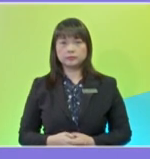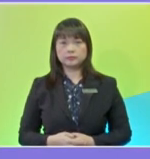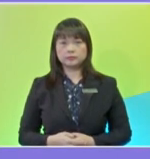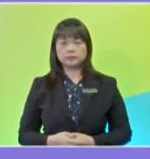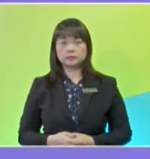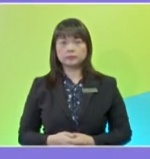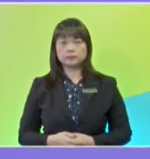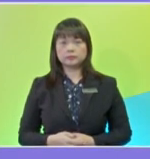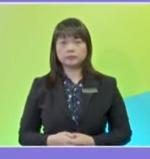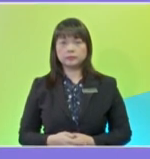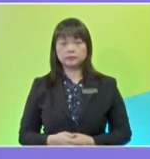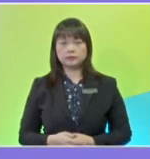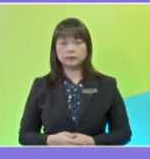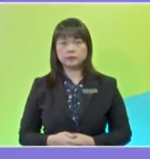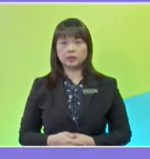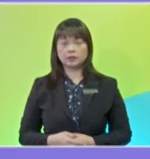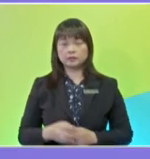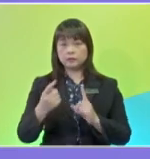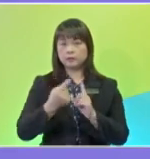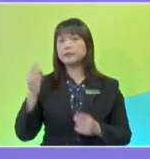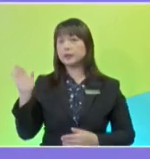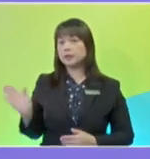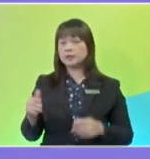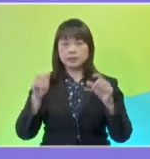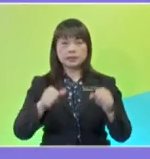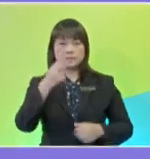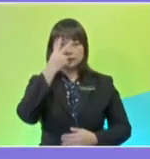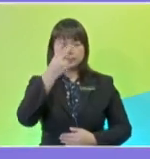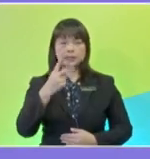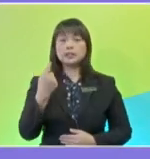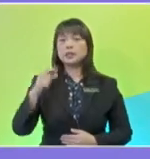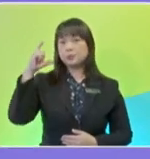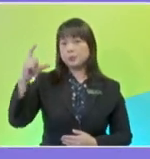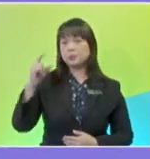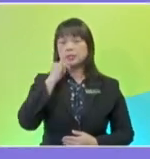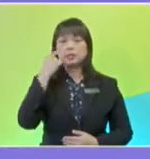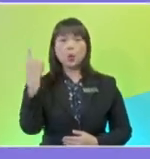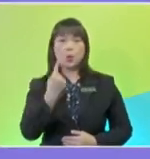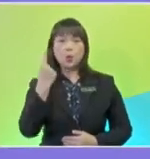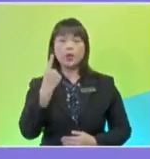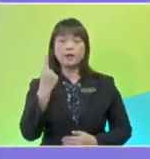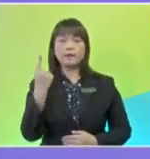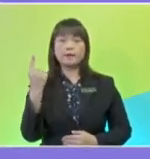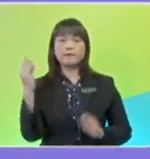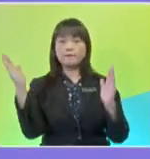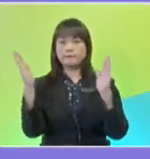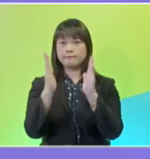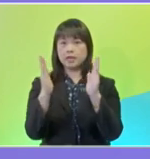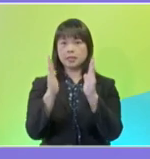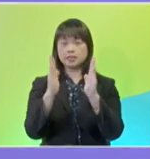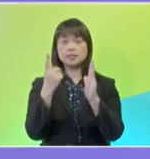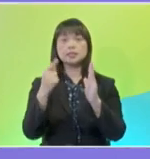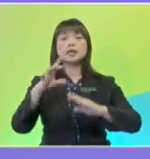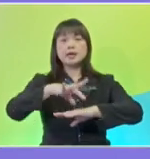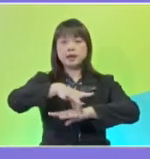revoluting together. Okay. From the slide, you can see that, uh-huh. you see, the moon is always facing the Earth. Okay. The eyes of the moon, okay? You can